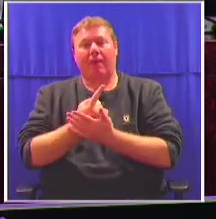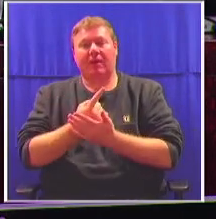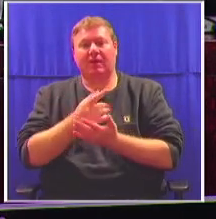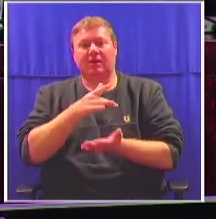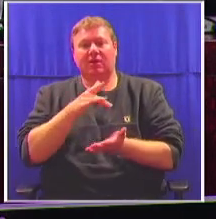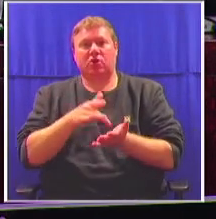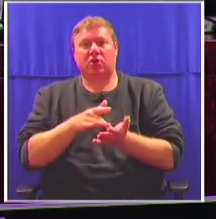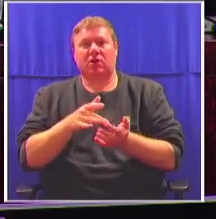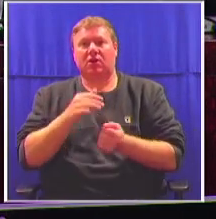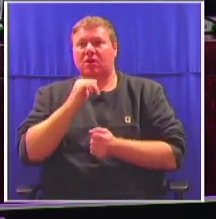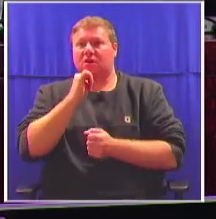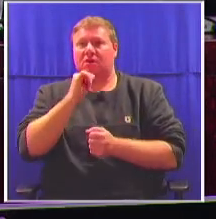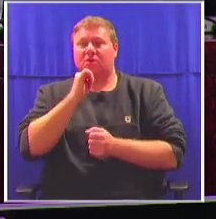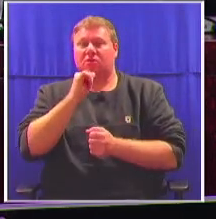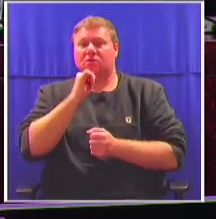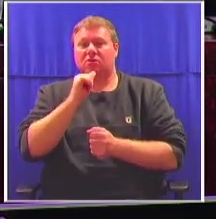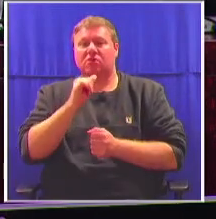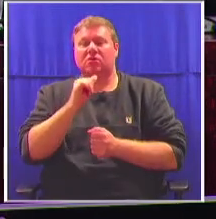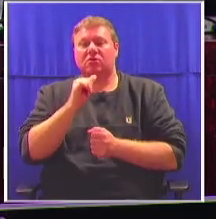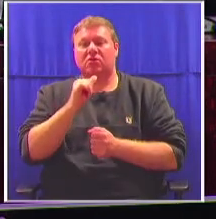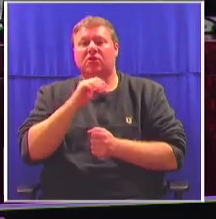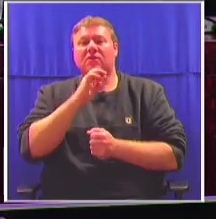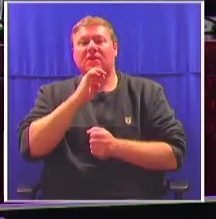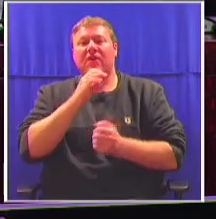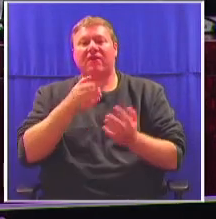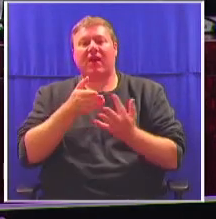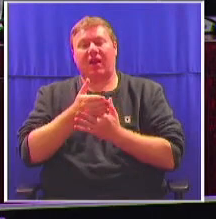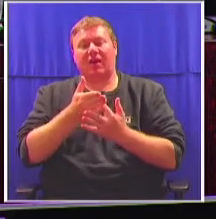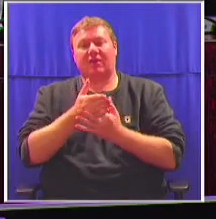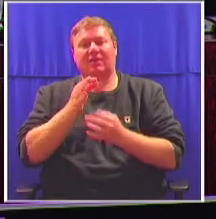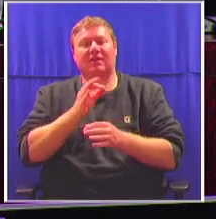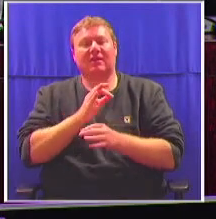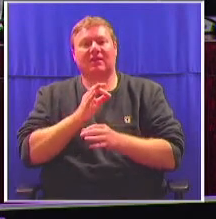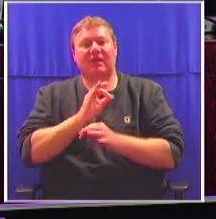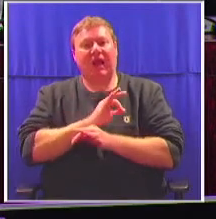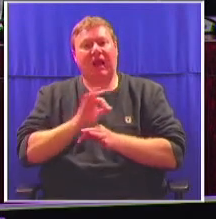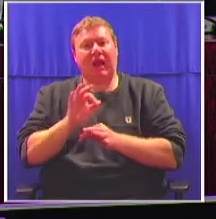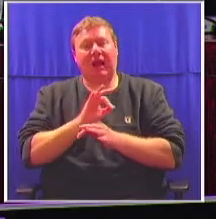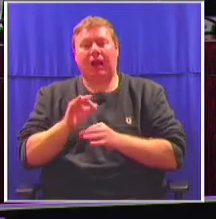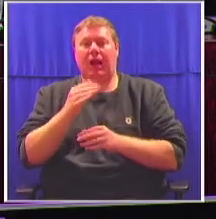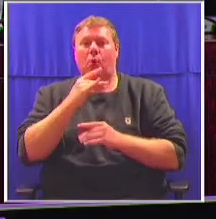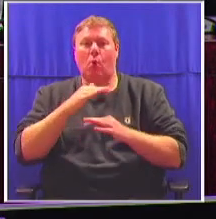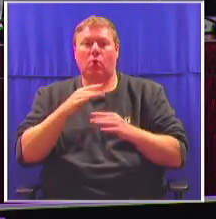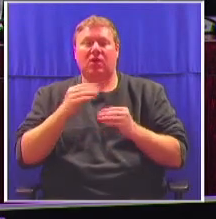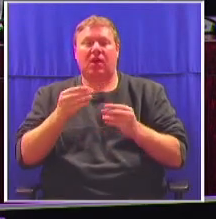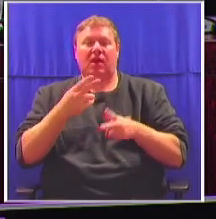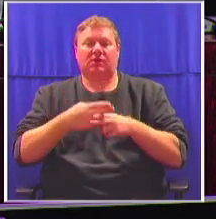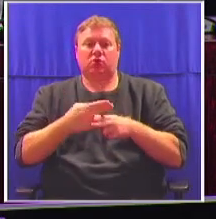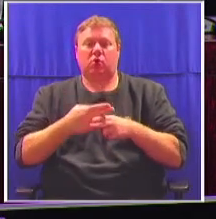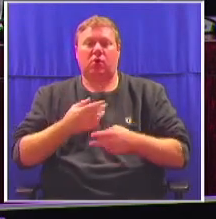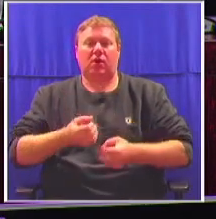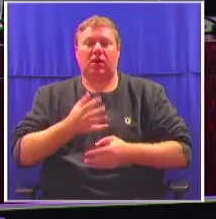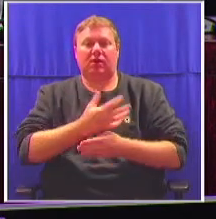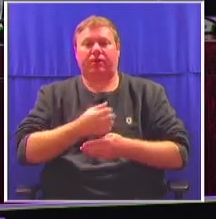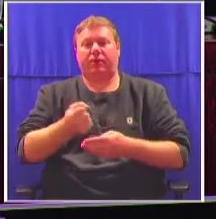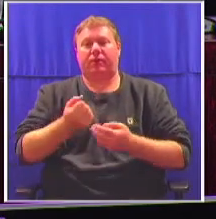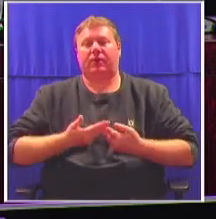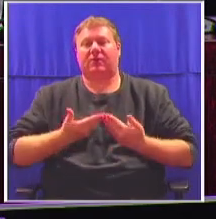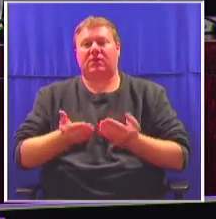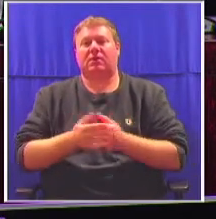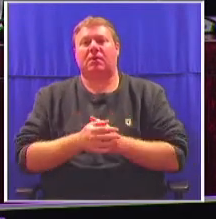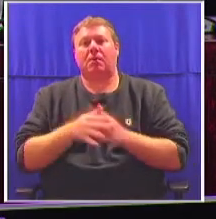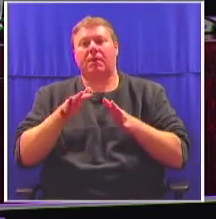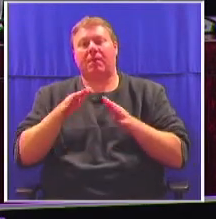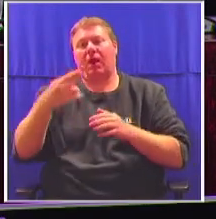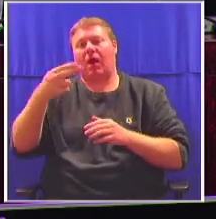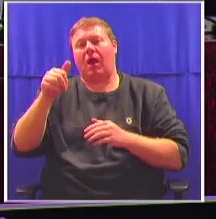is inadequate access to clean water and sanitation facilities. The people of Hammanskraal